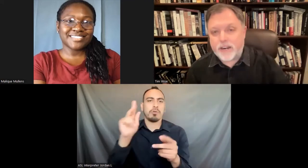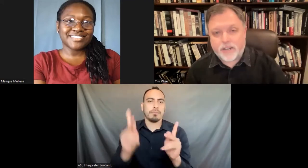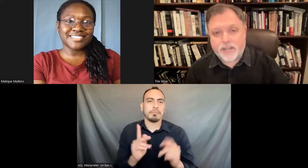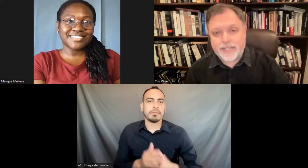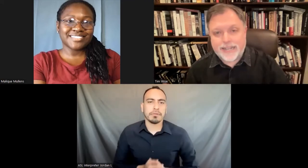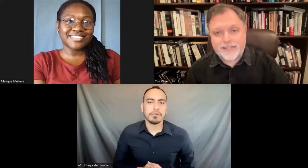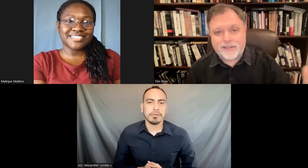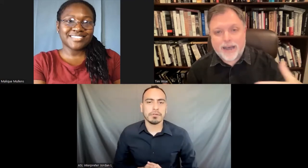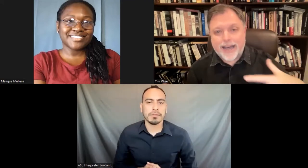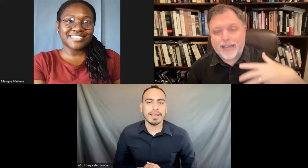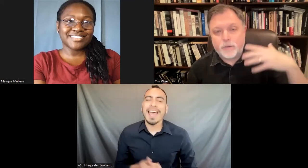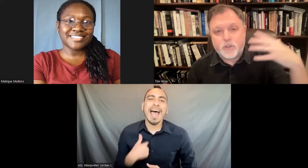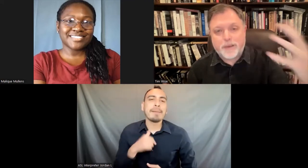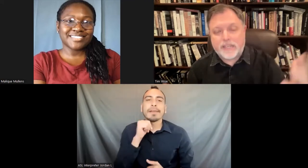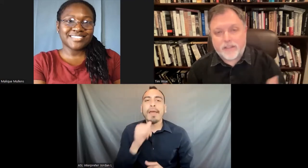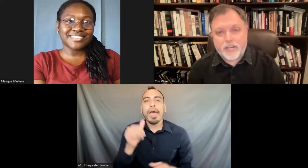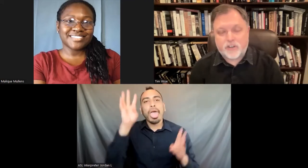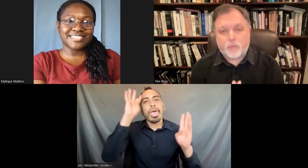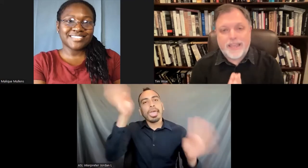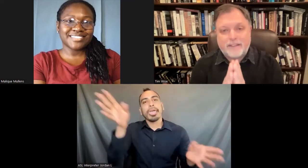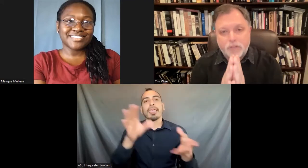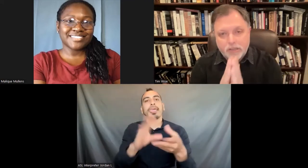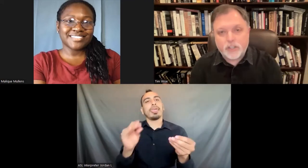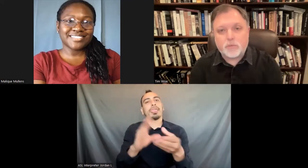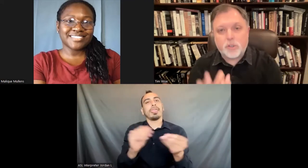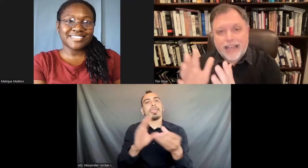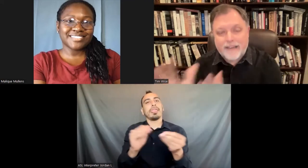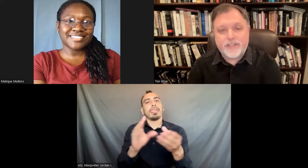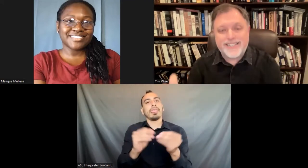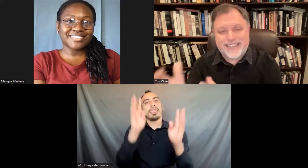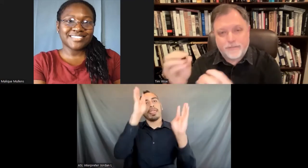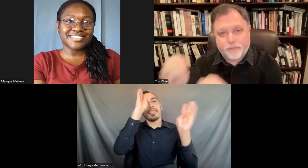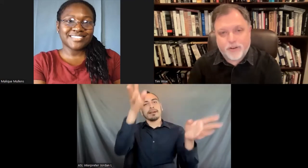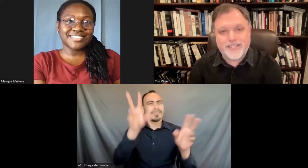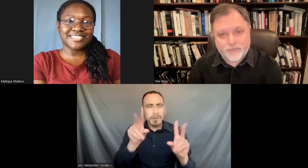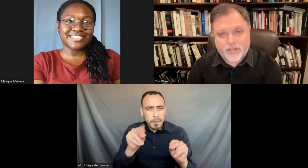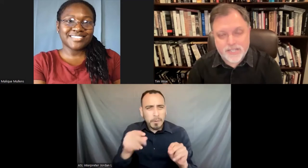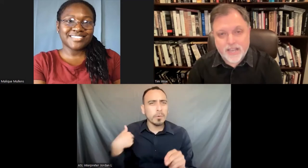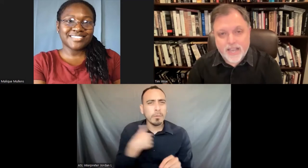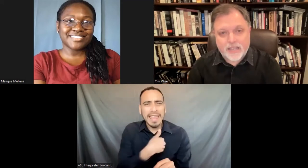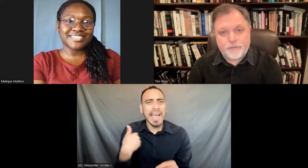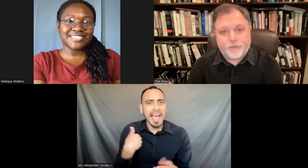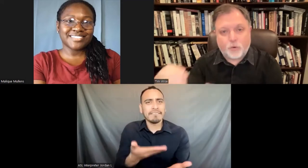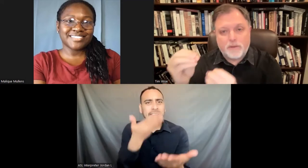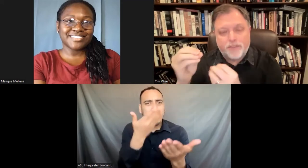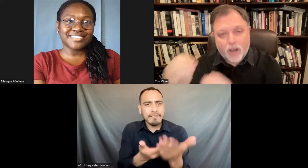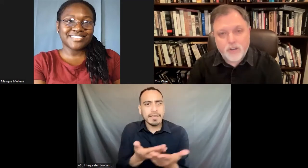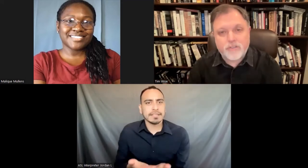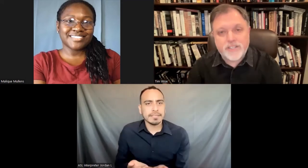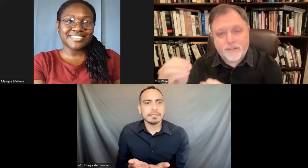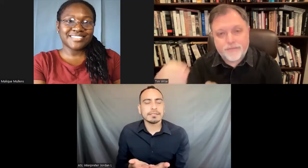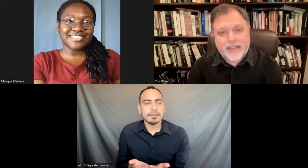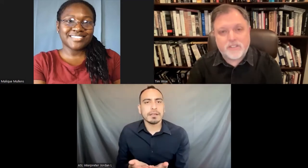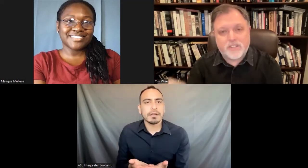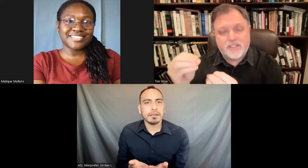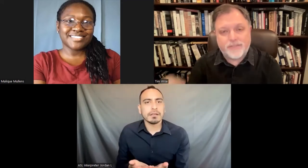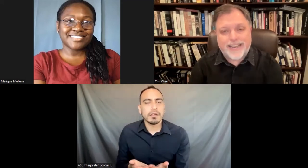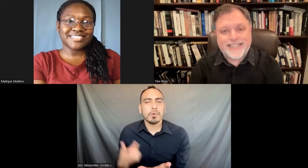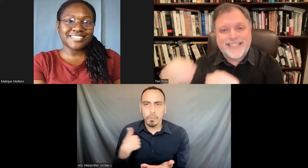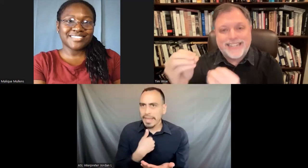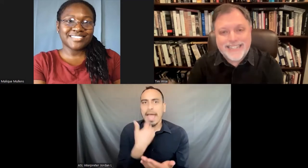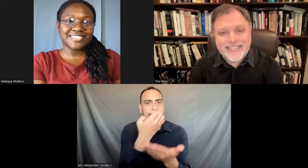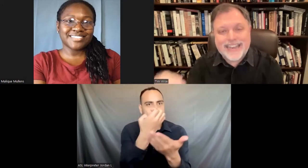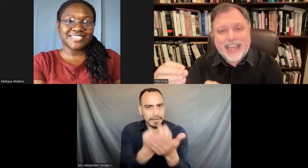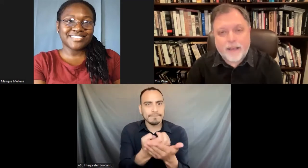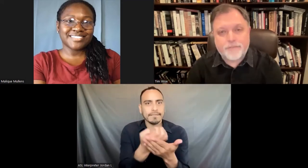empty rhetoric. It's not some idle speculation. We have literal evidence in front of us in the form of hundreds of thousands of